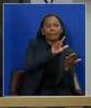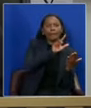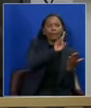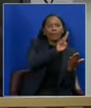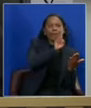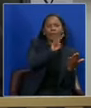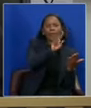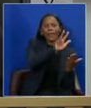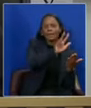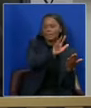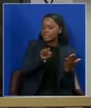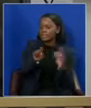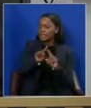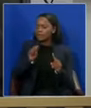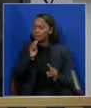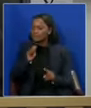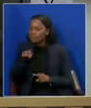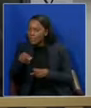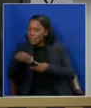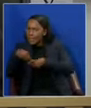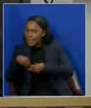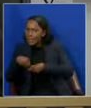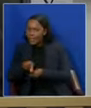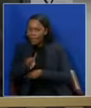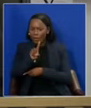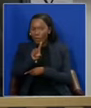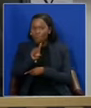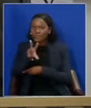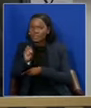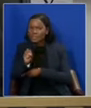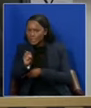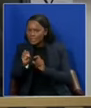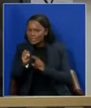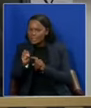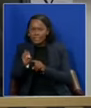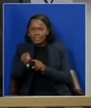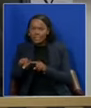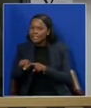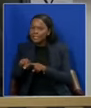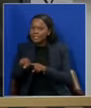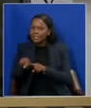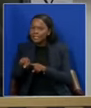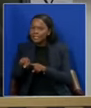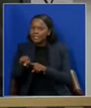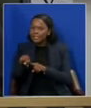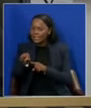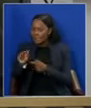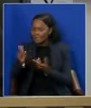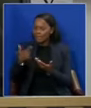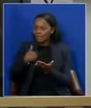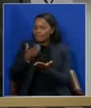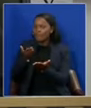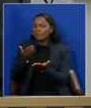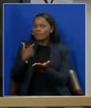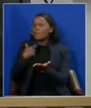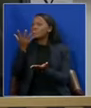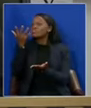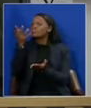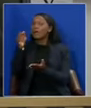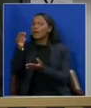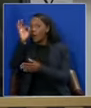longer 118, it's 120. And then you find that the very same docket maybe is from another station, but it